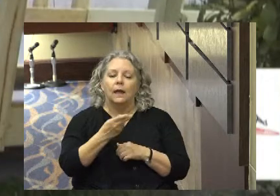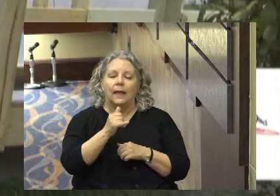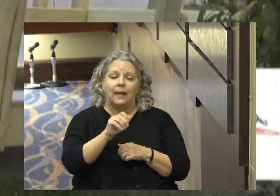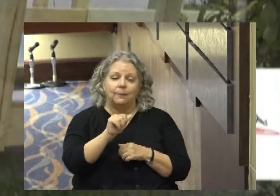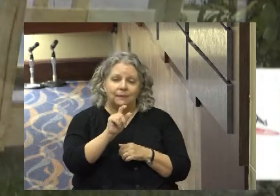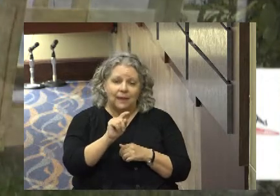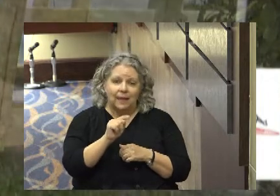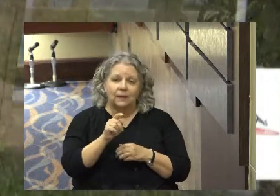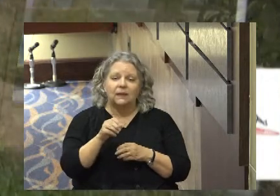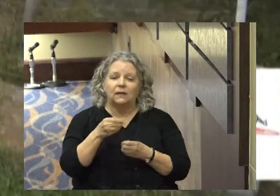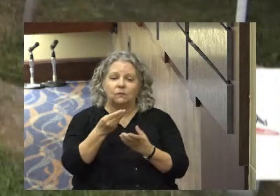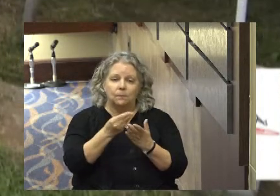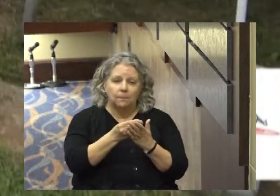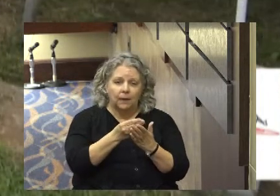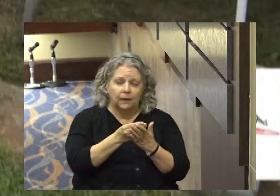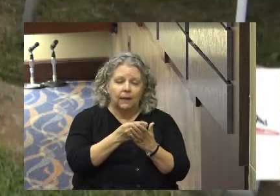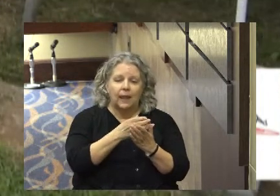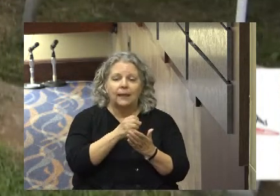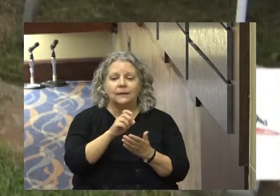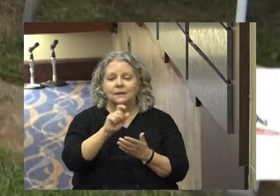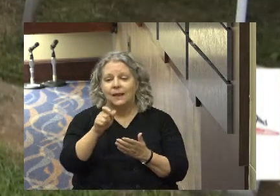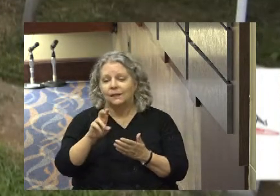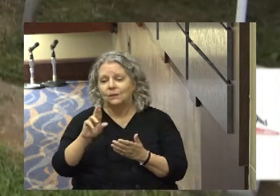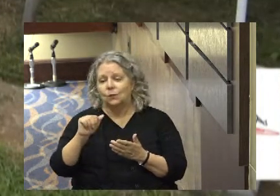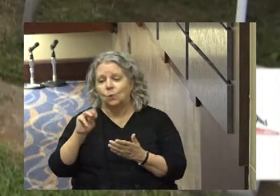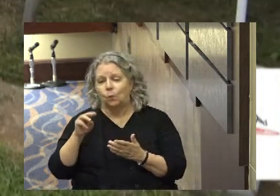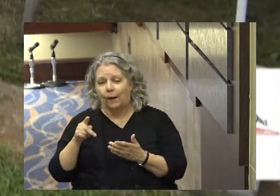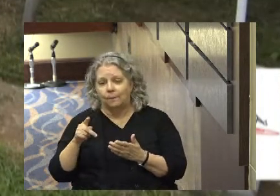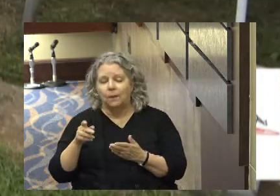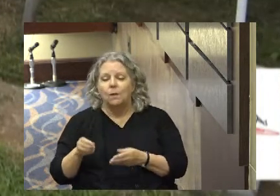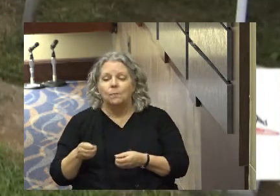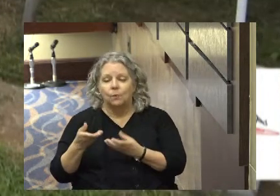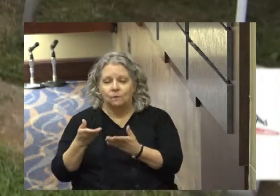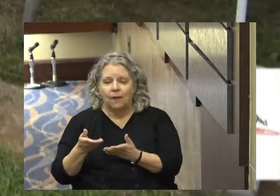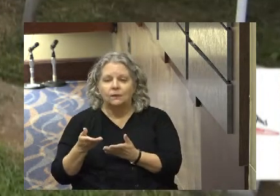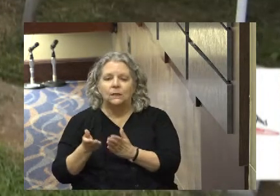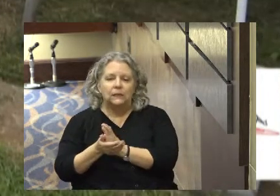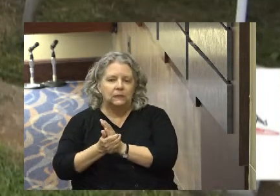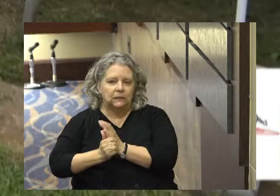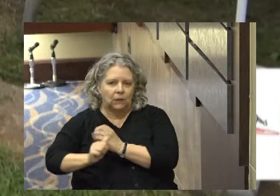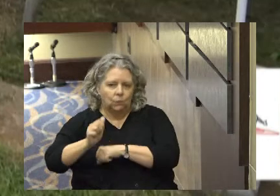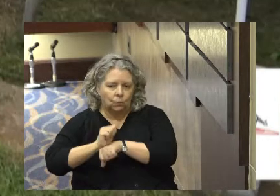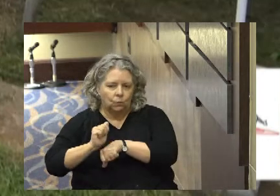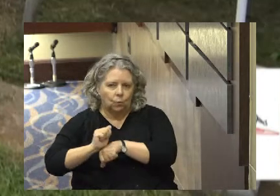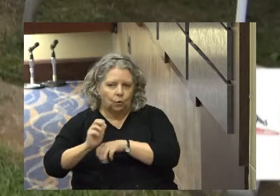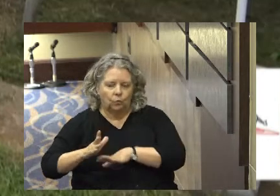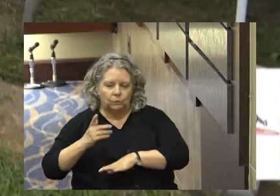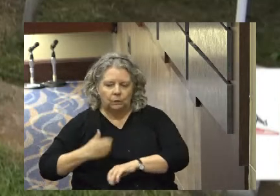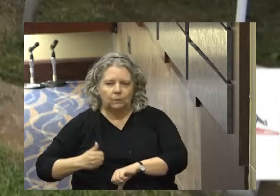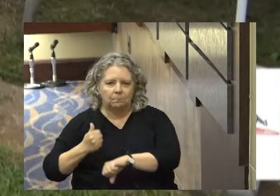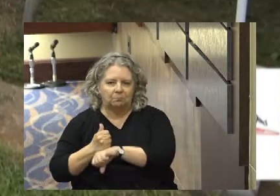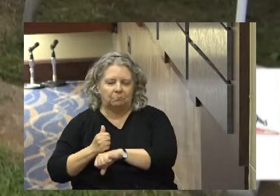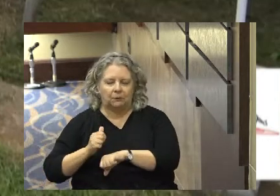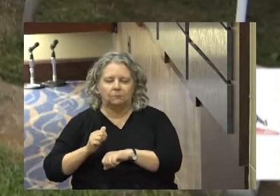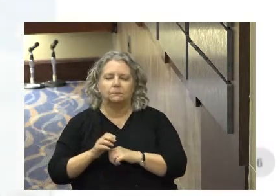for the ramps, and Texas Ramp Project provides the skilled volunteer labor to install them.